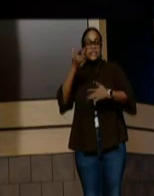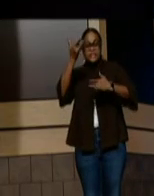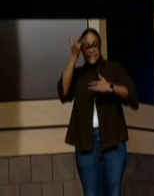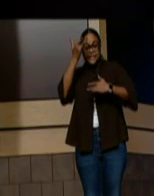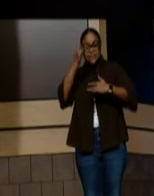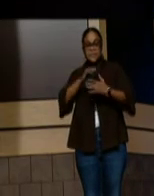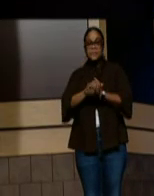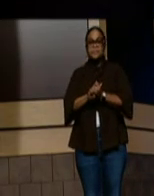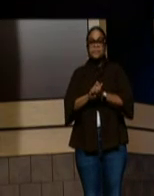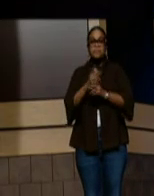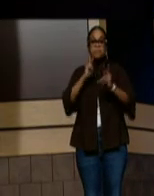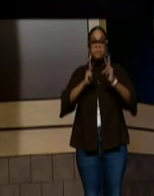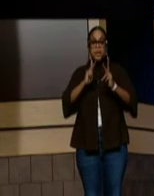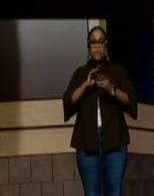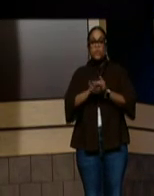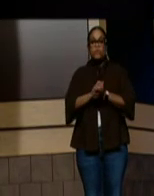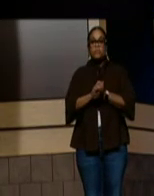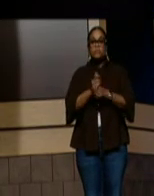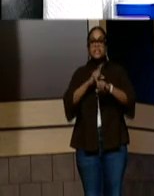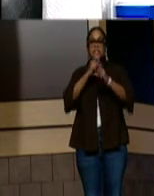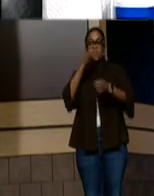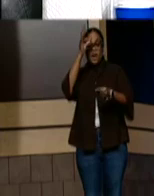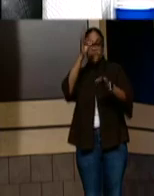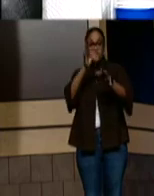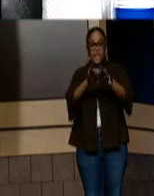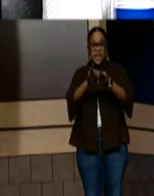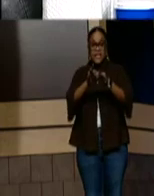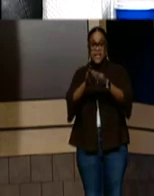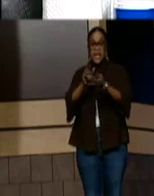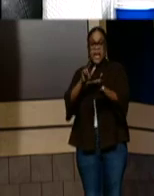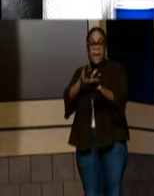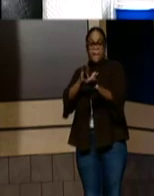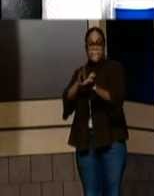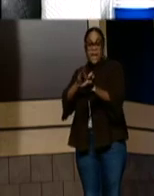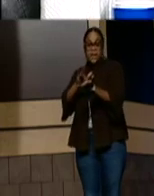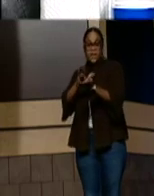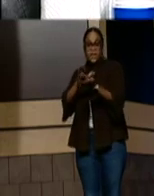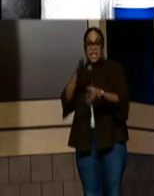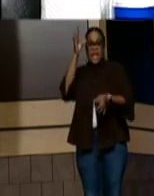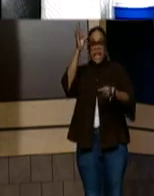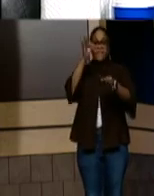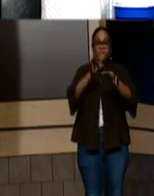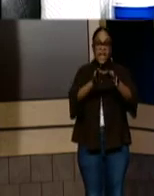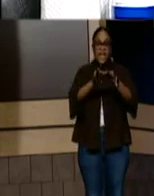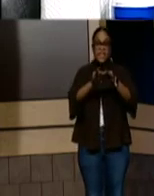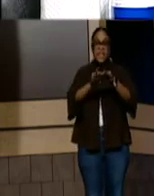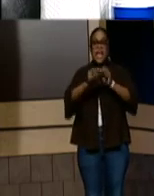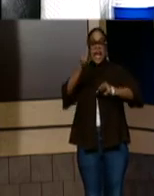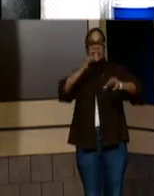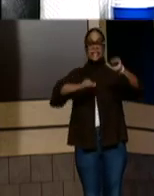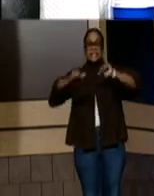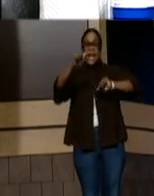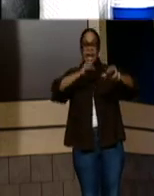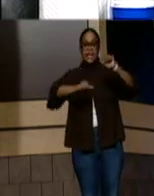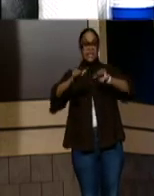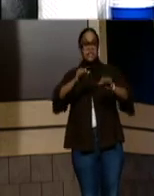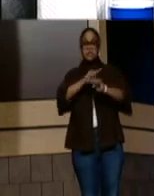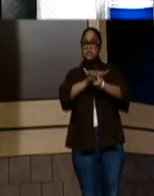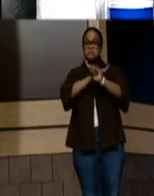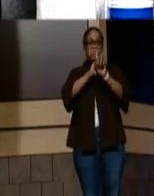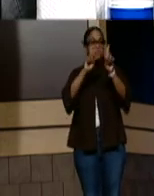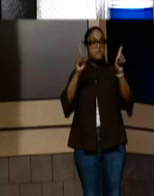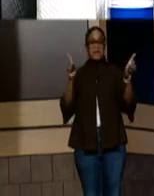the difference between faith and medicine or faith and science. Yeah. To me, there is no difference. Jesus said, know the